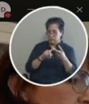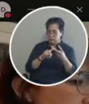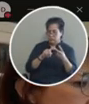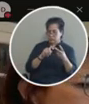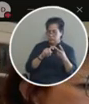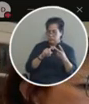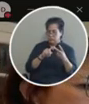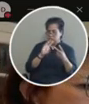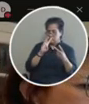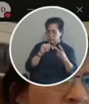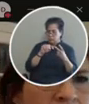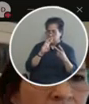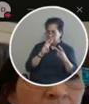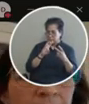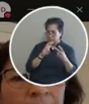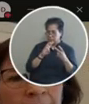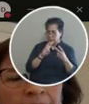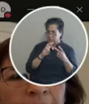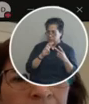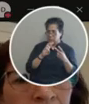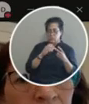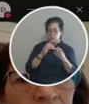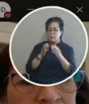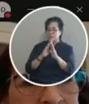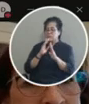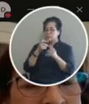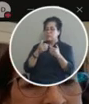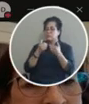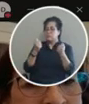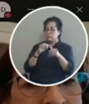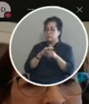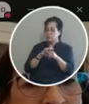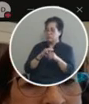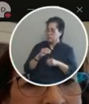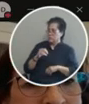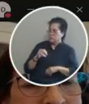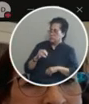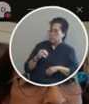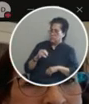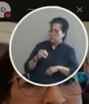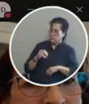for the 6.6 million. So I asked that we take those separately. We just